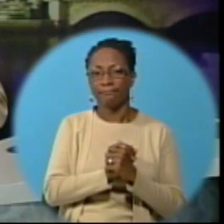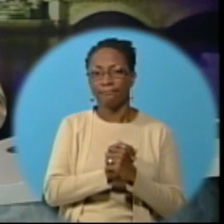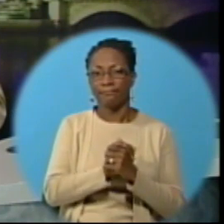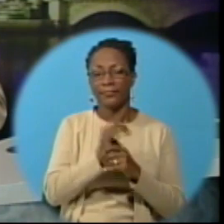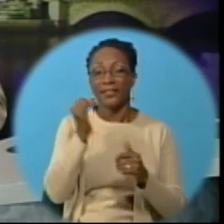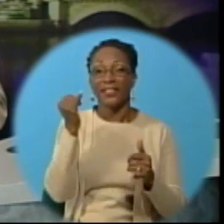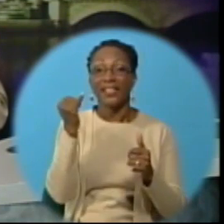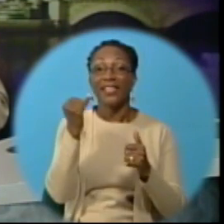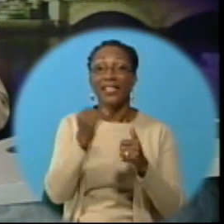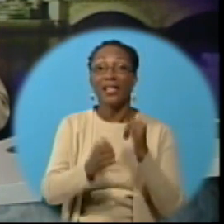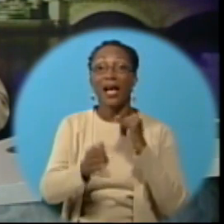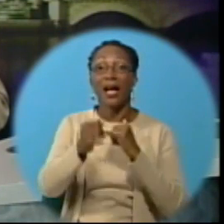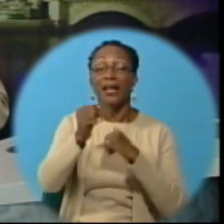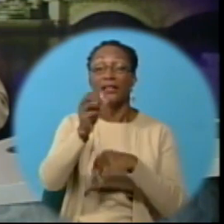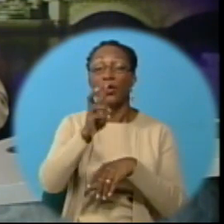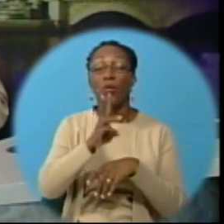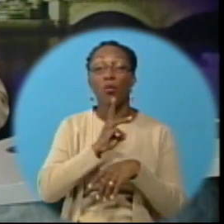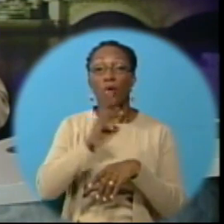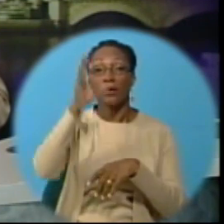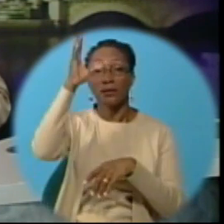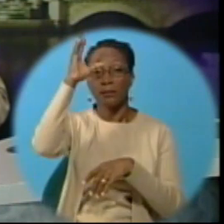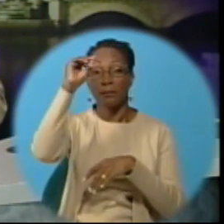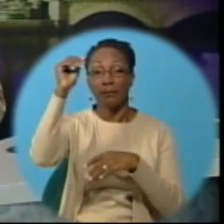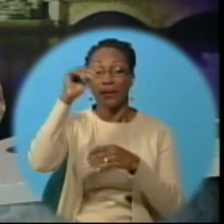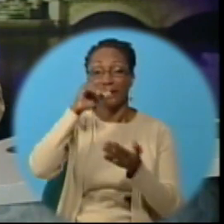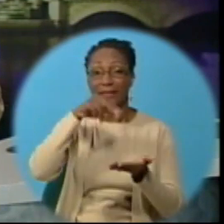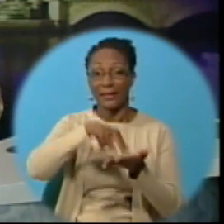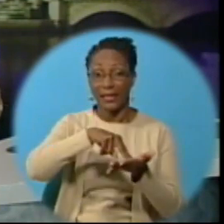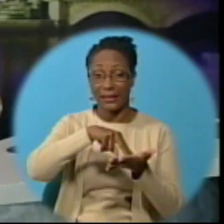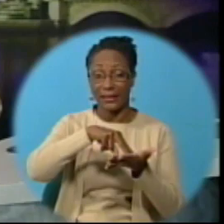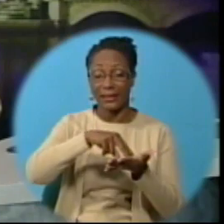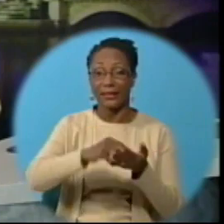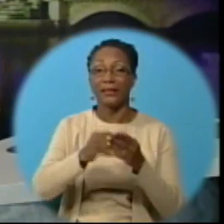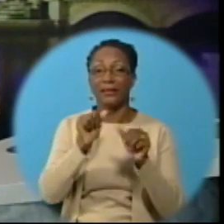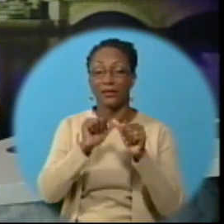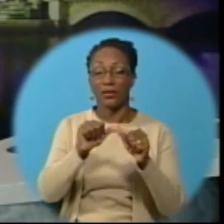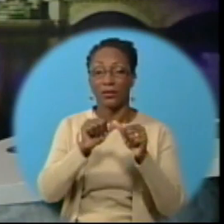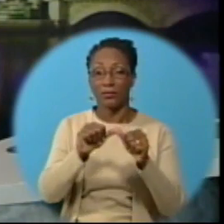last Waterman standing competition is entering its second leg.